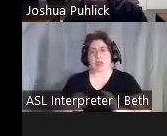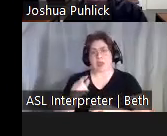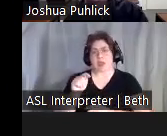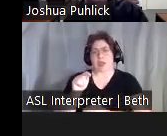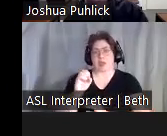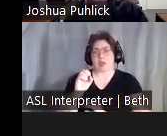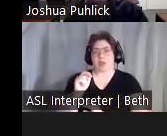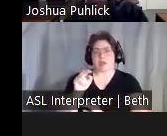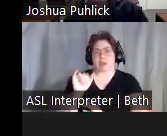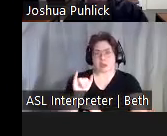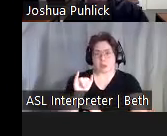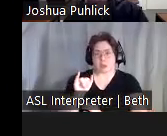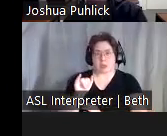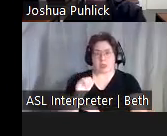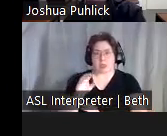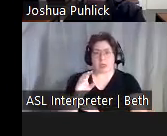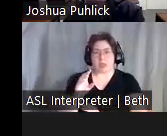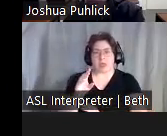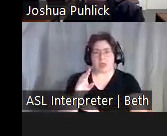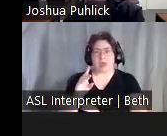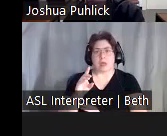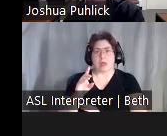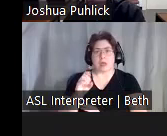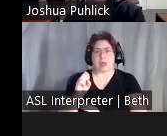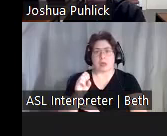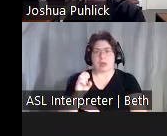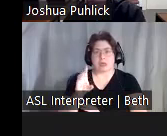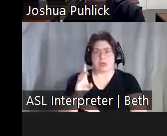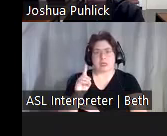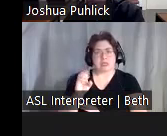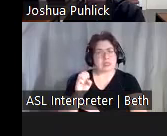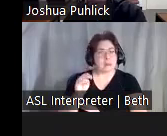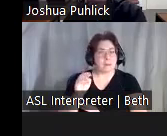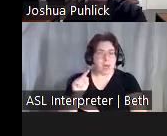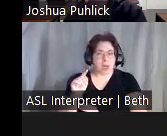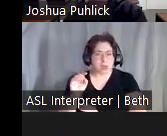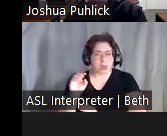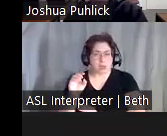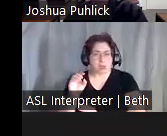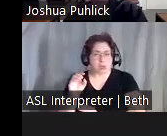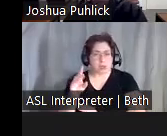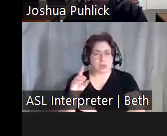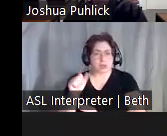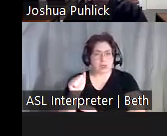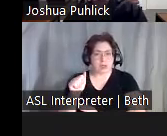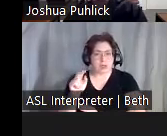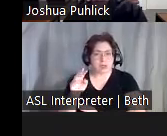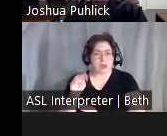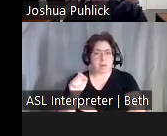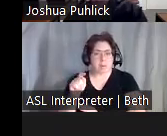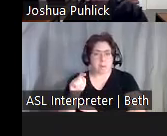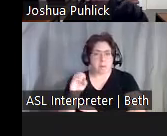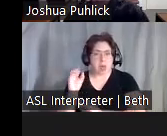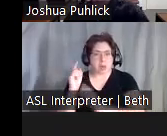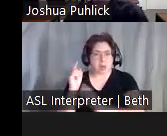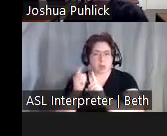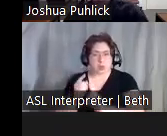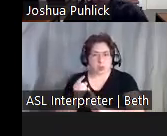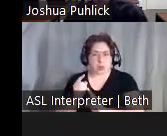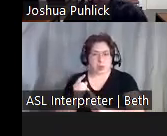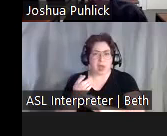D'Amato pointed out in one of our previous webinars, there's a lot more to